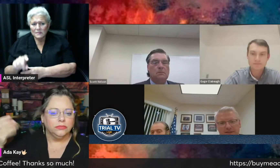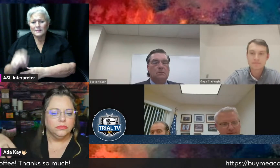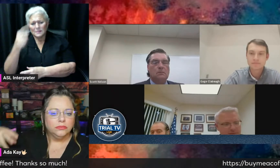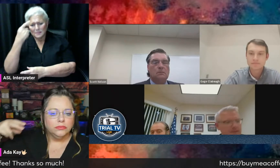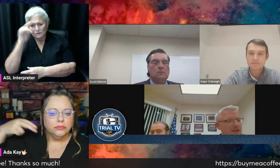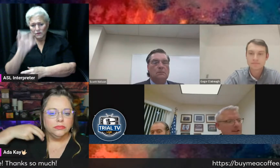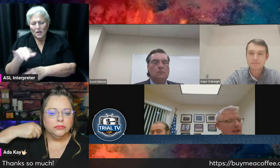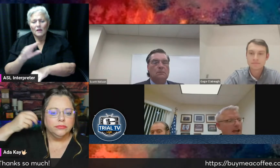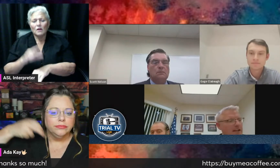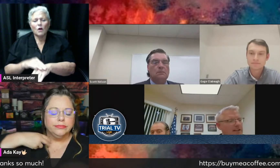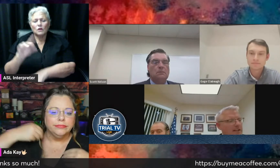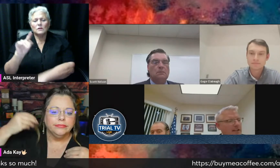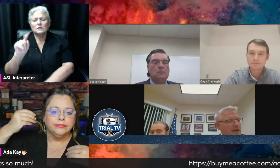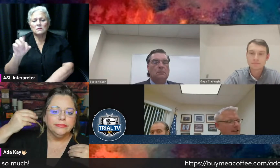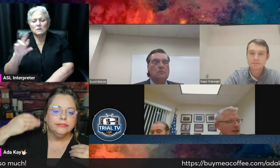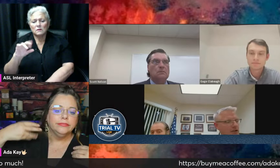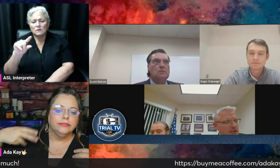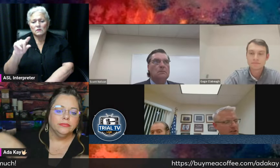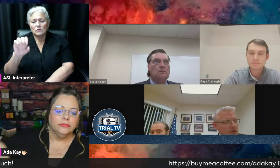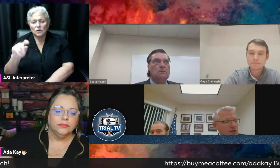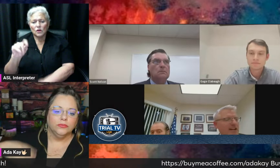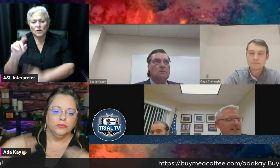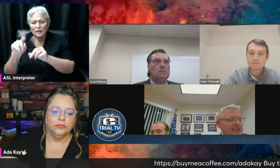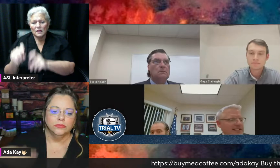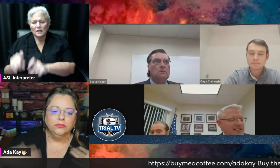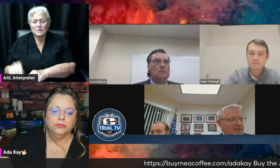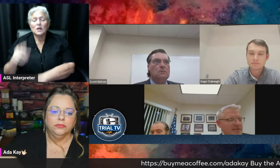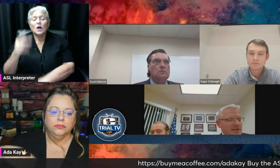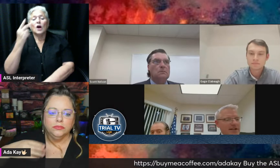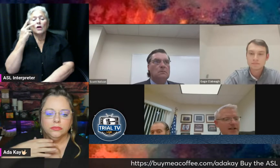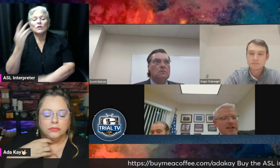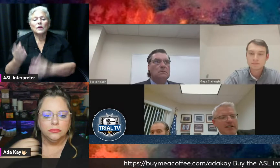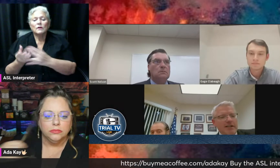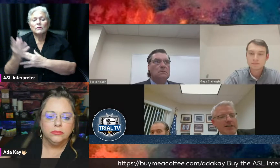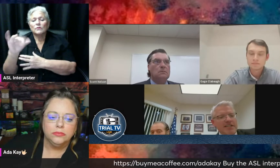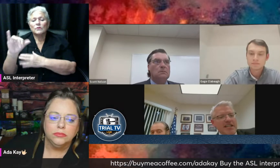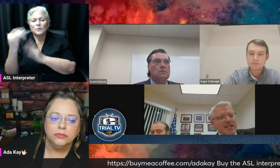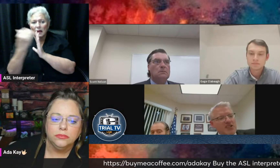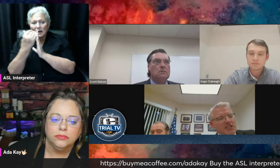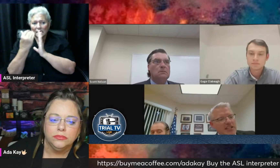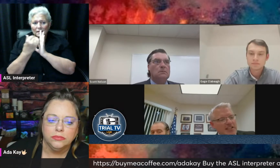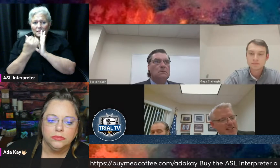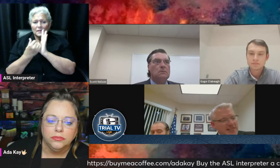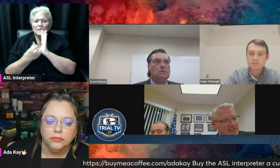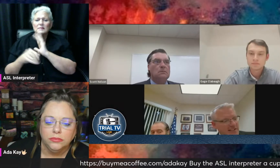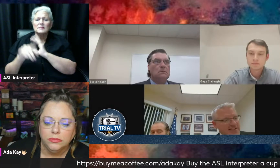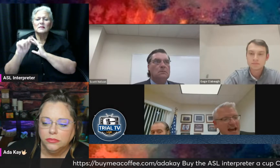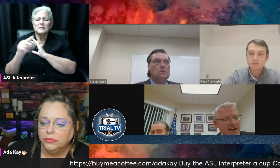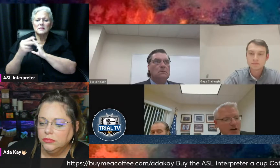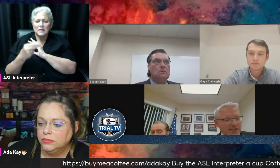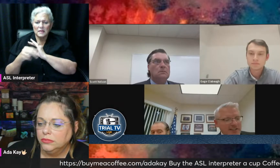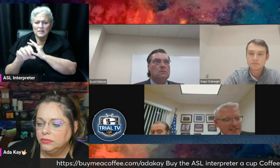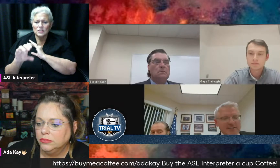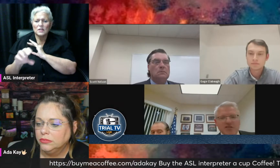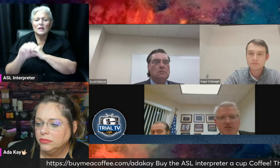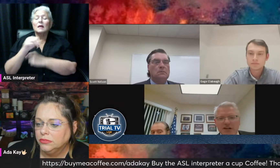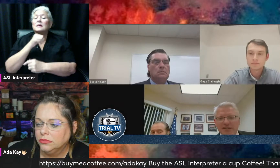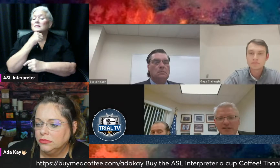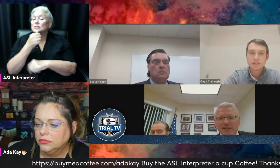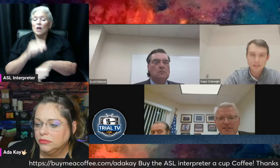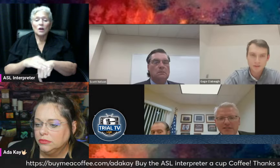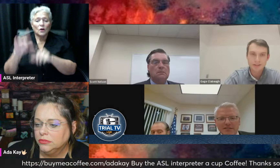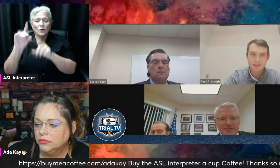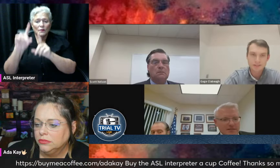Correct. And looking through that list, the THC is not on that list,